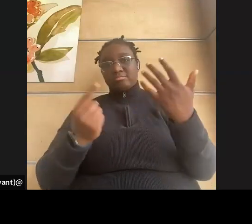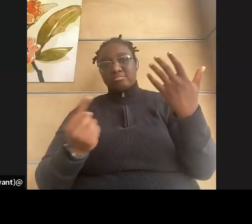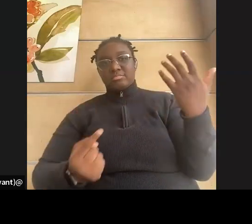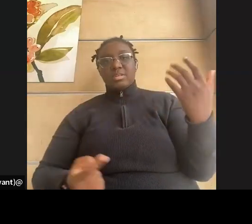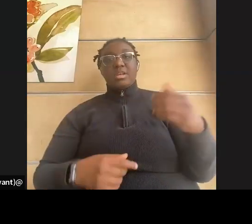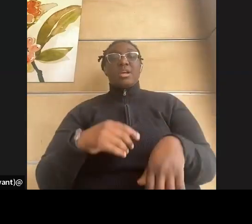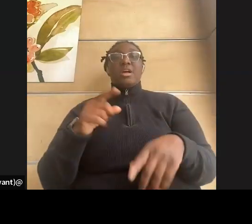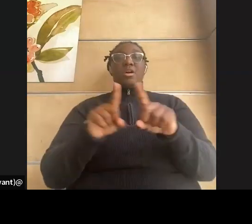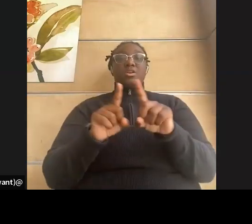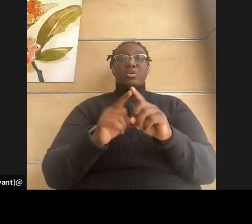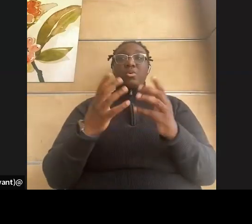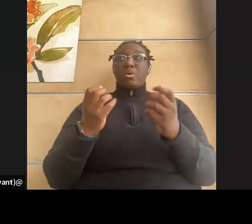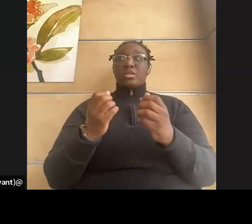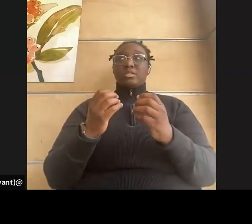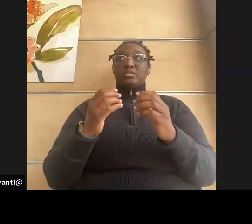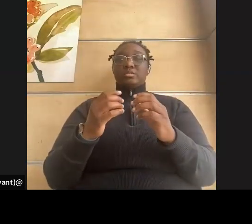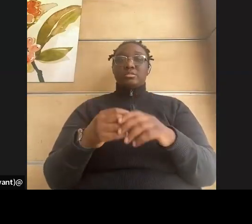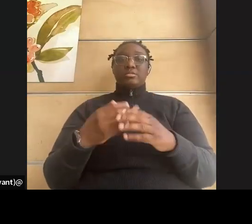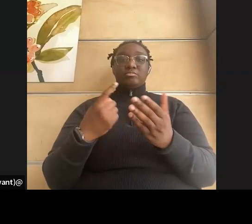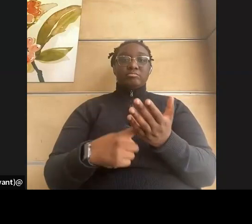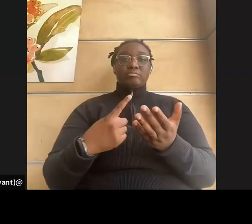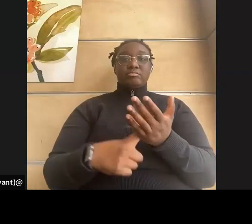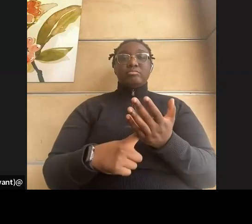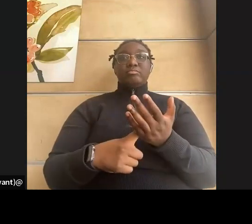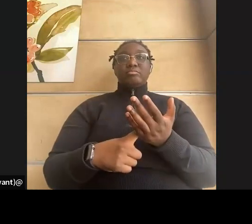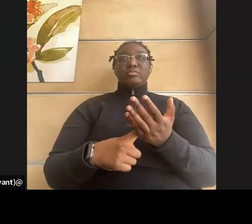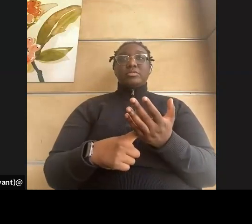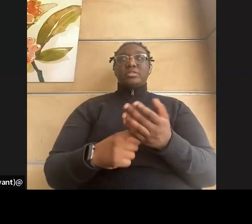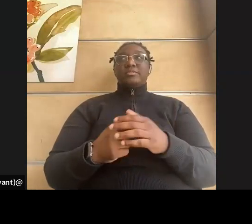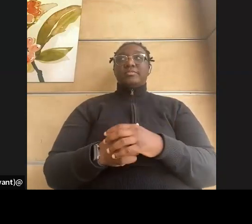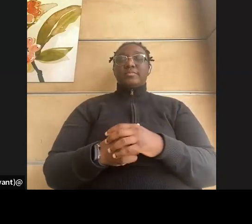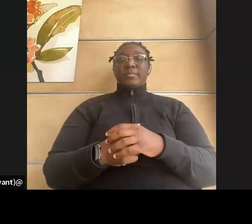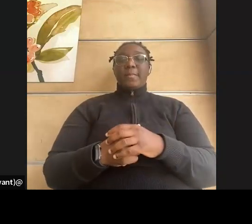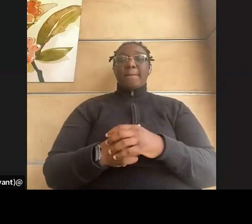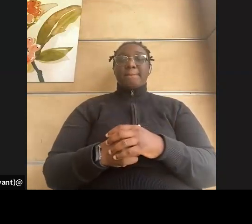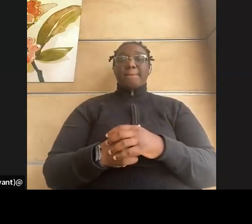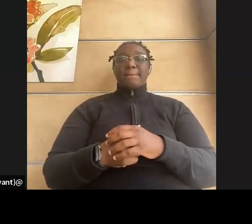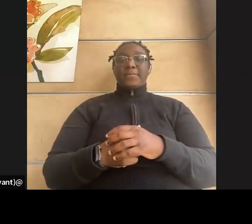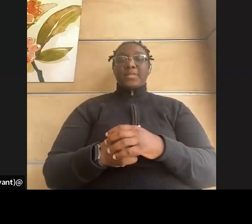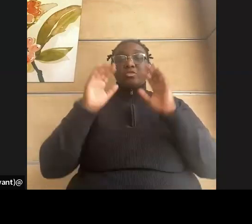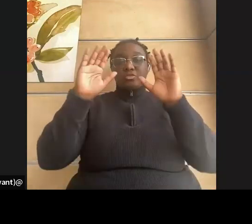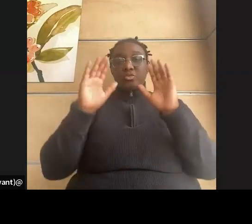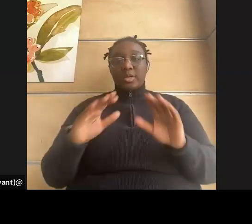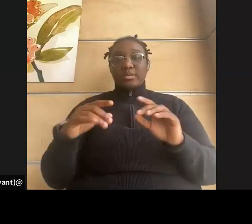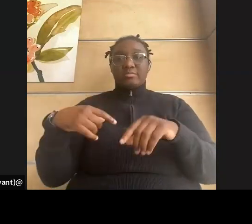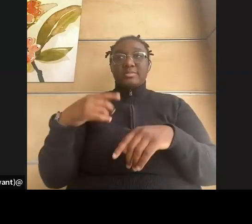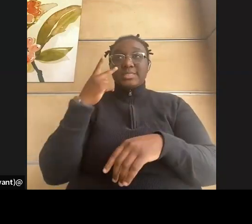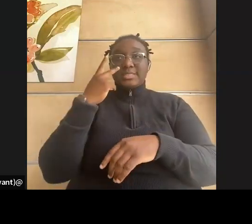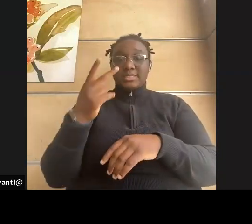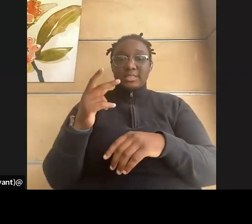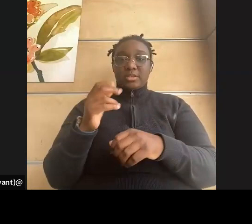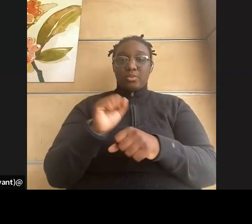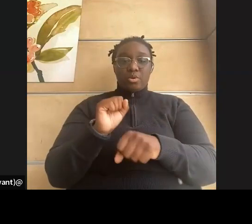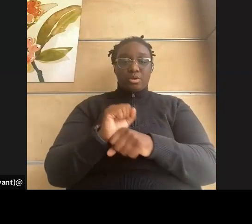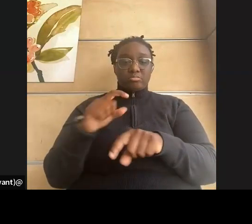the affordability and adoption piece is really great, Mark, to see the work that CCHI